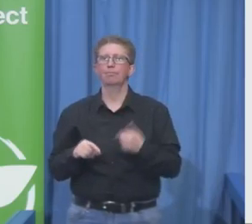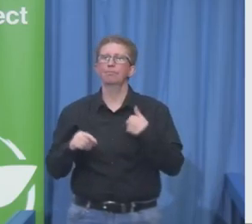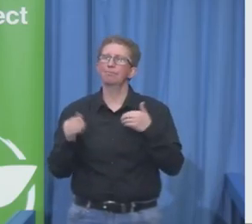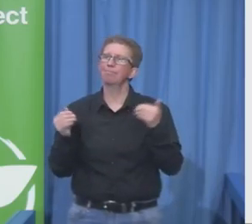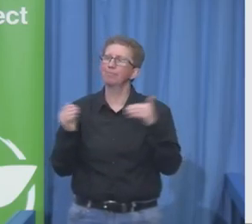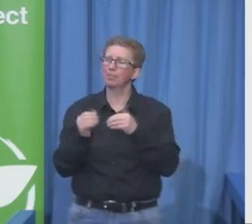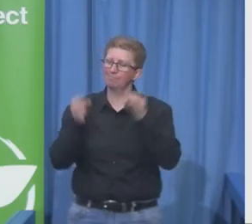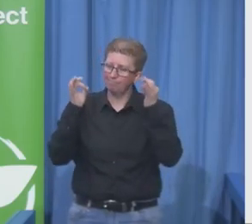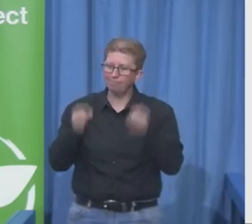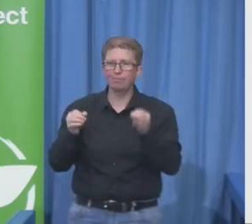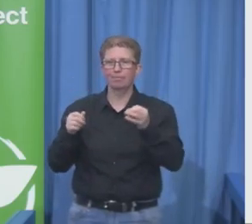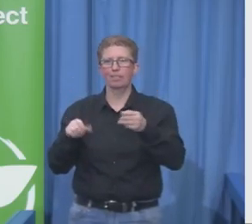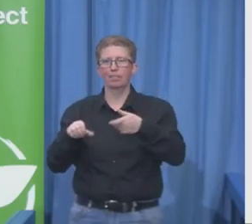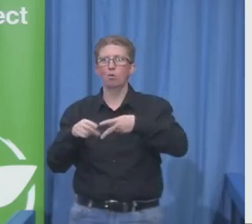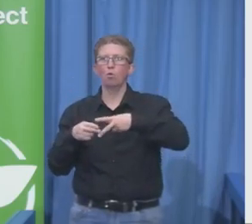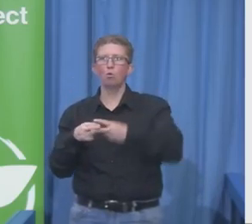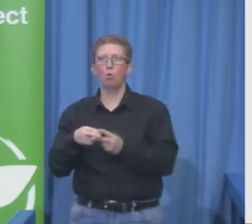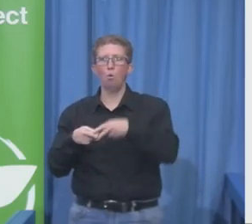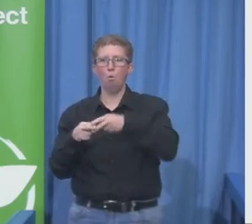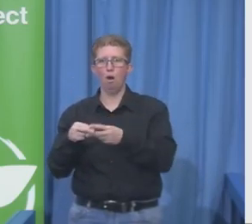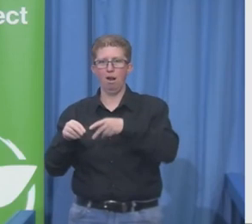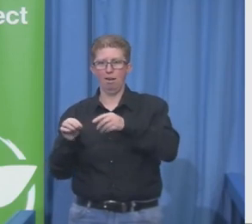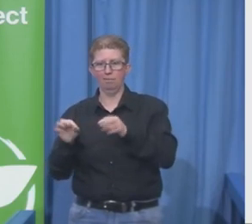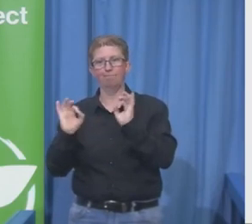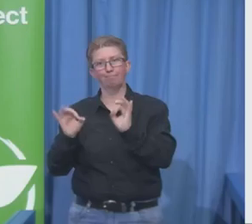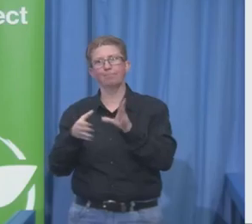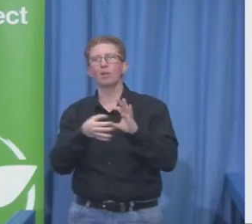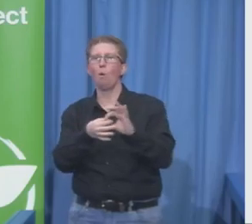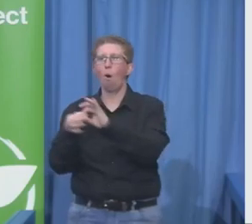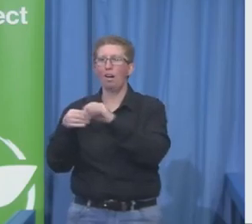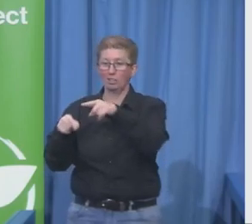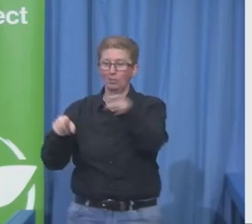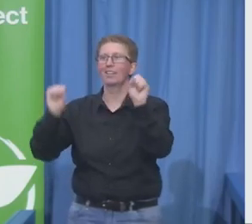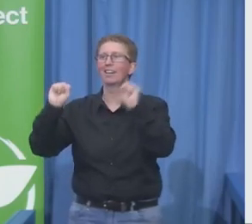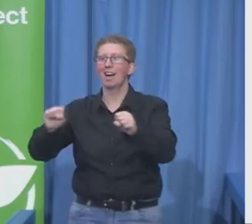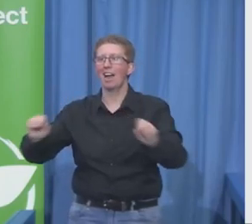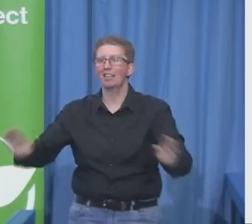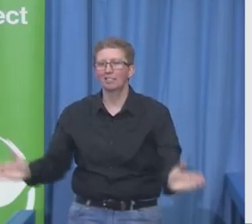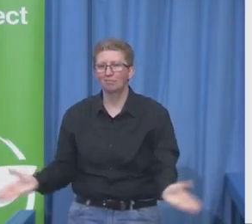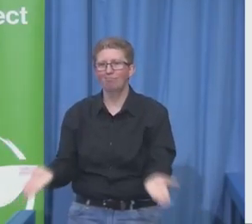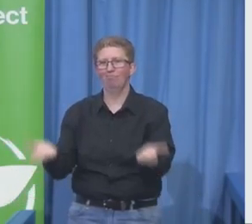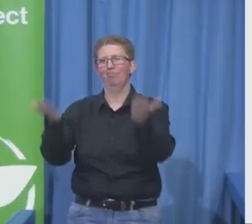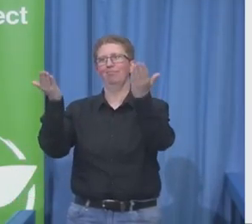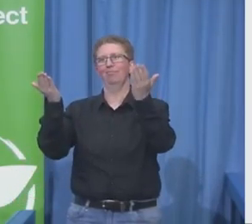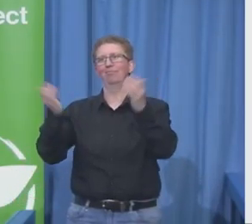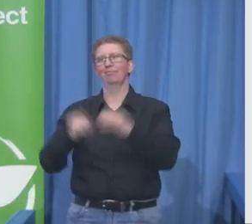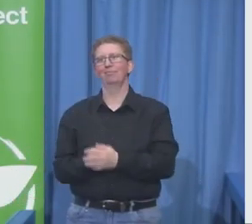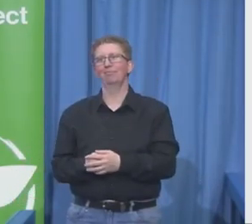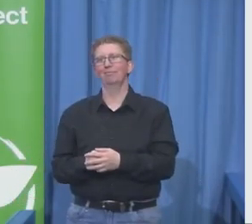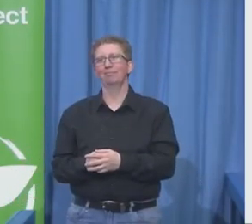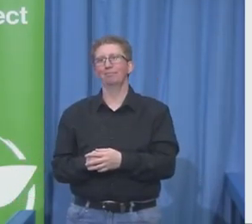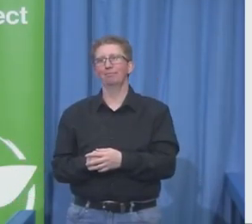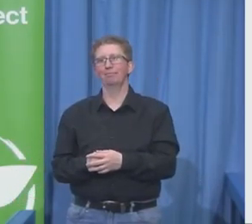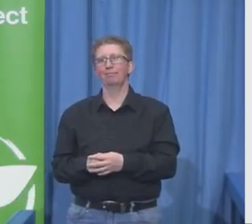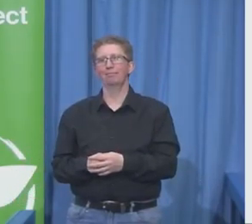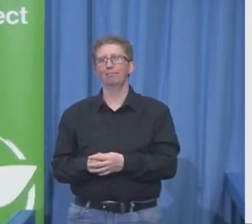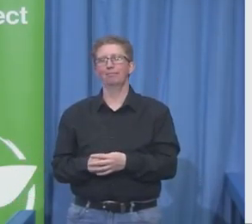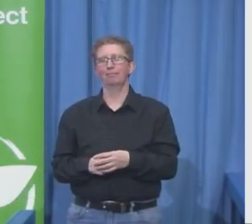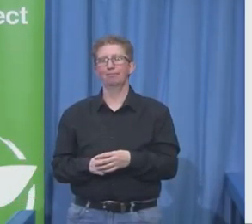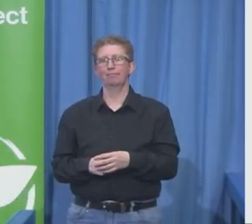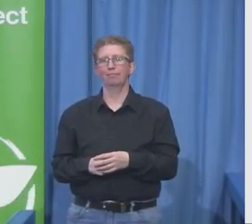campuses that we have across multiple cities, where we engage with various NGOs, we get people